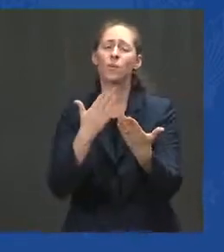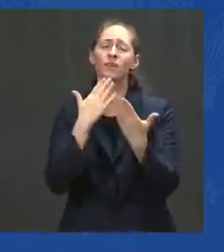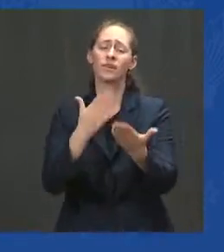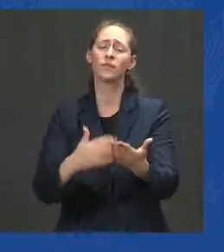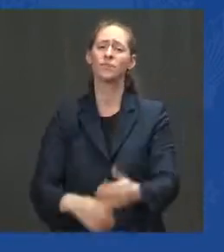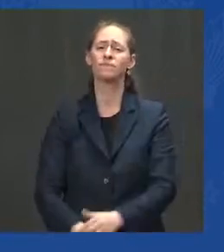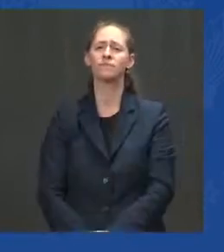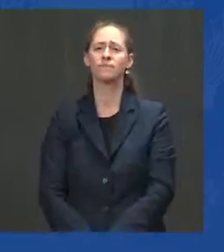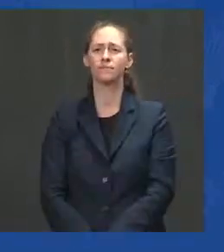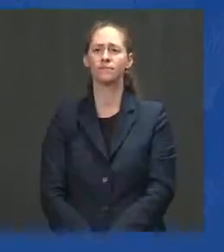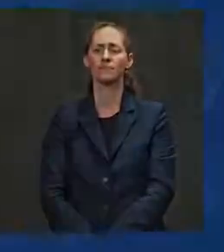Thank you.